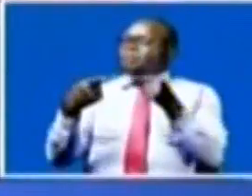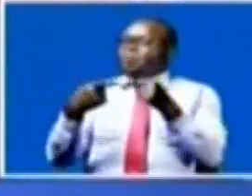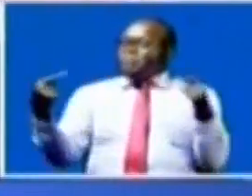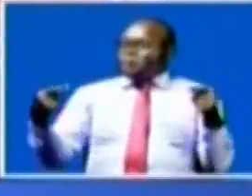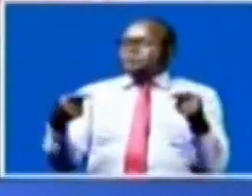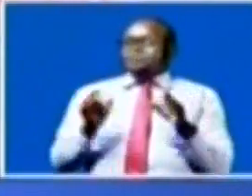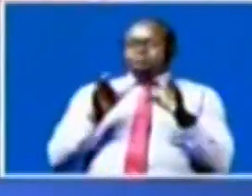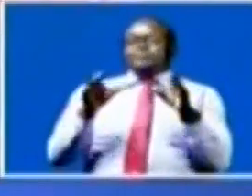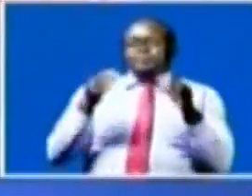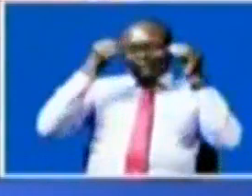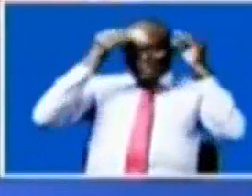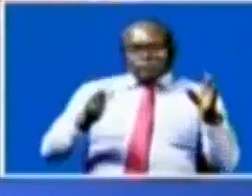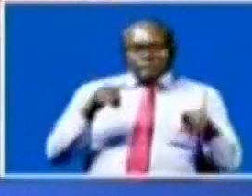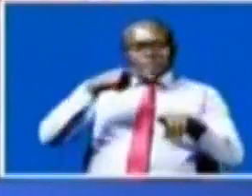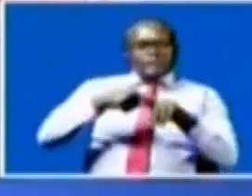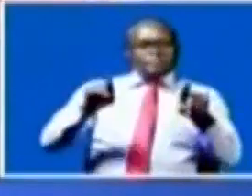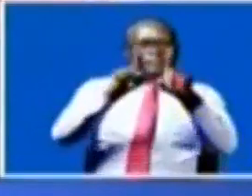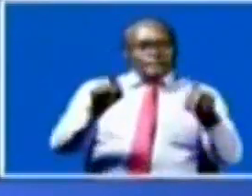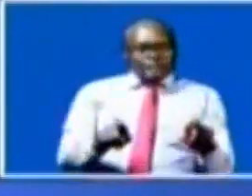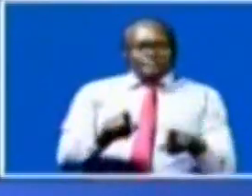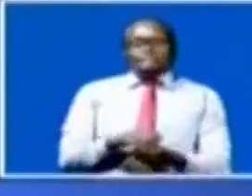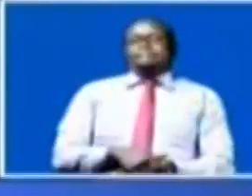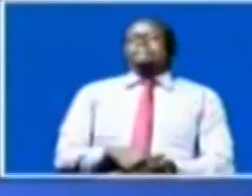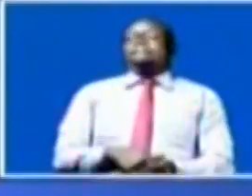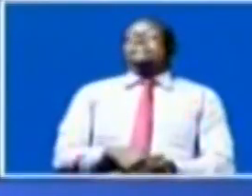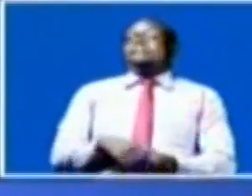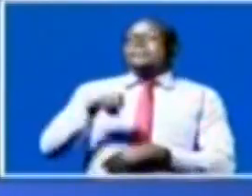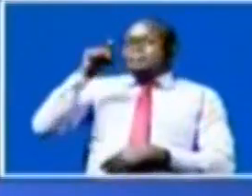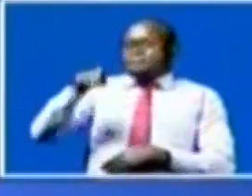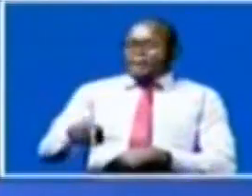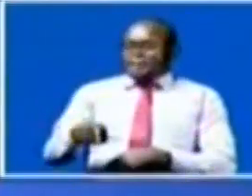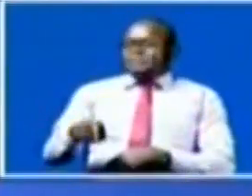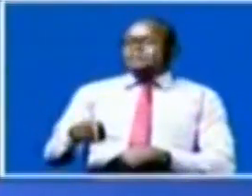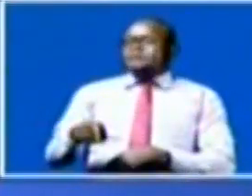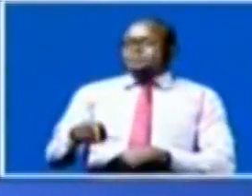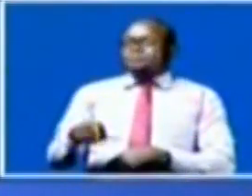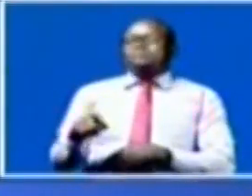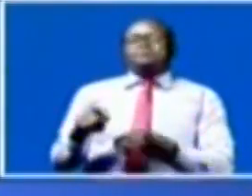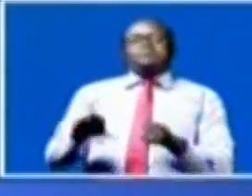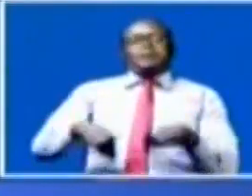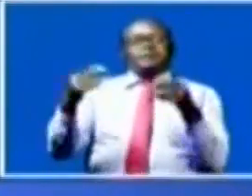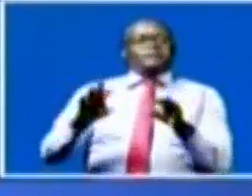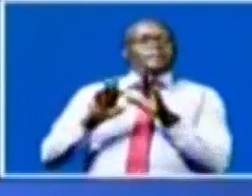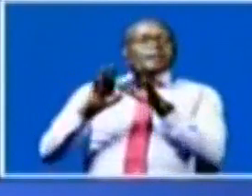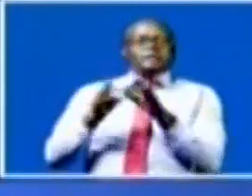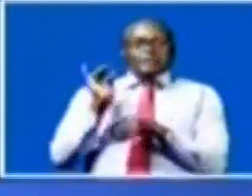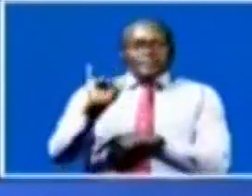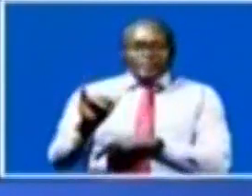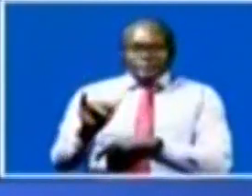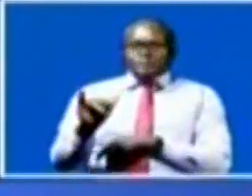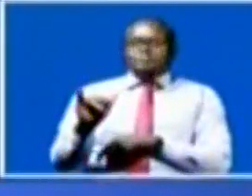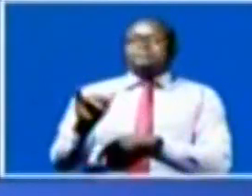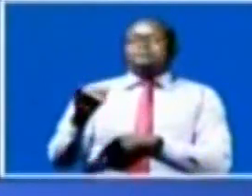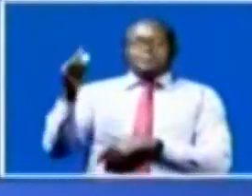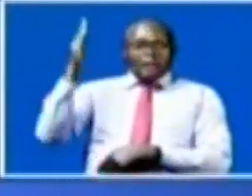pressure piled on candidates during the national examinations. We must cultivate the culture that